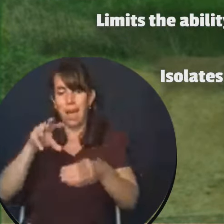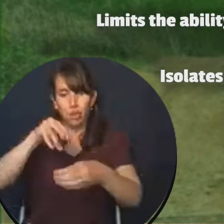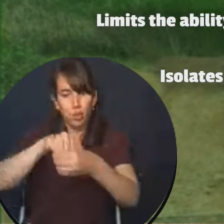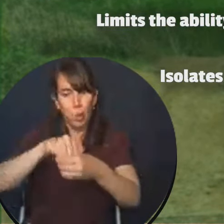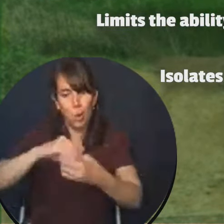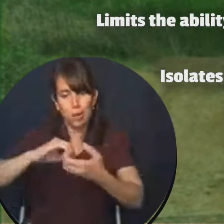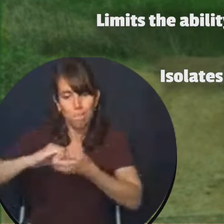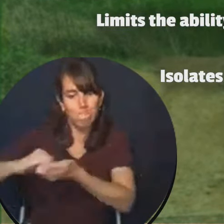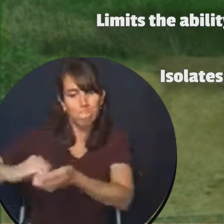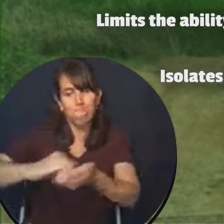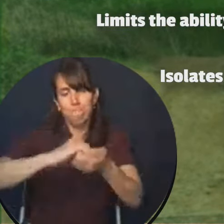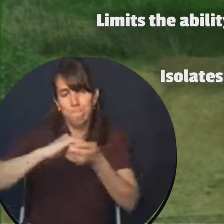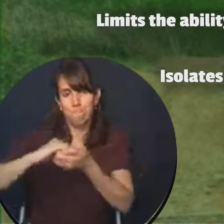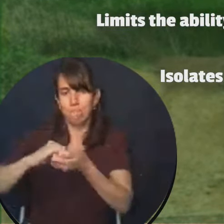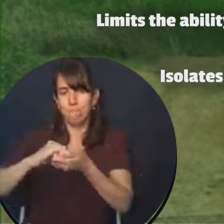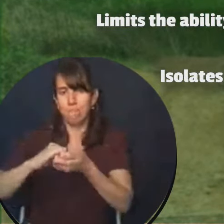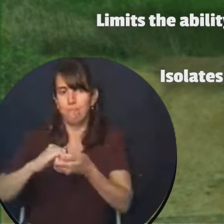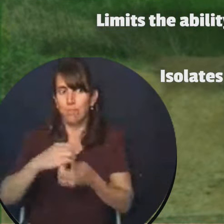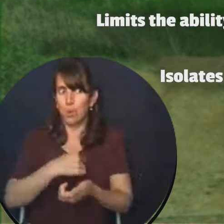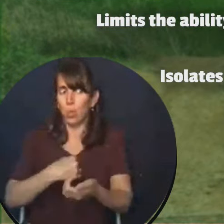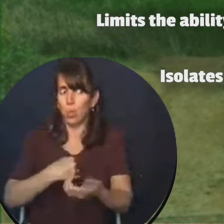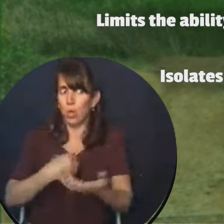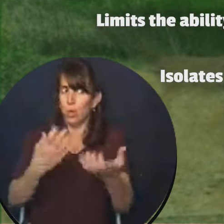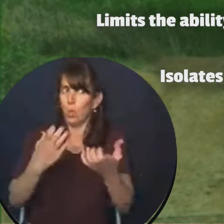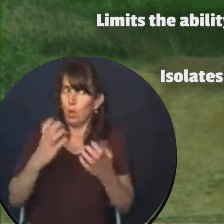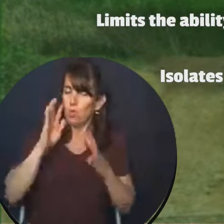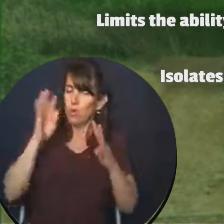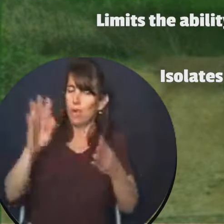connection. Next slide, John.